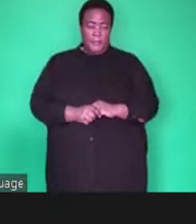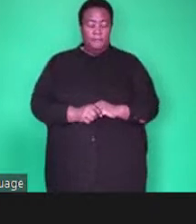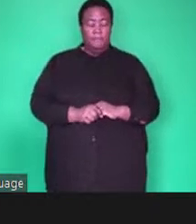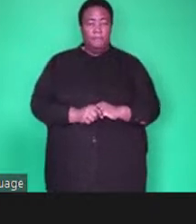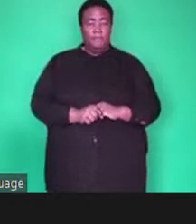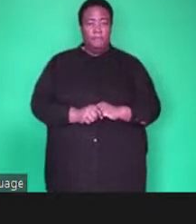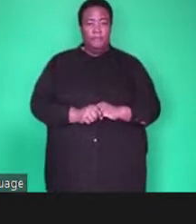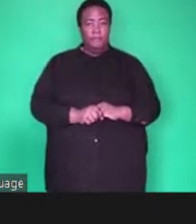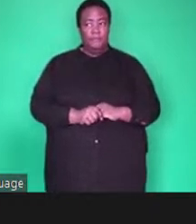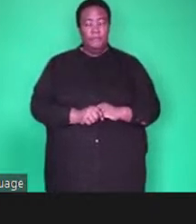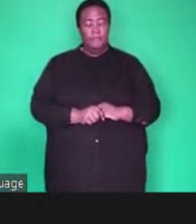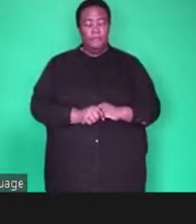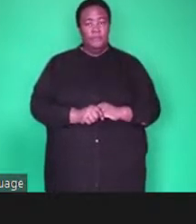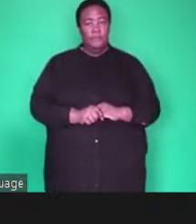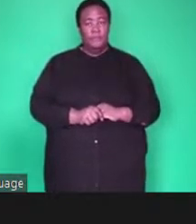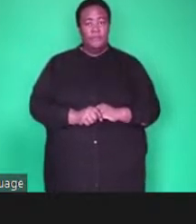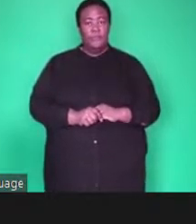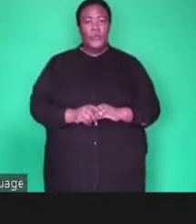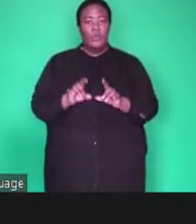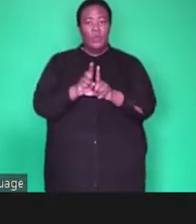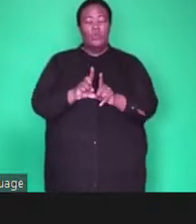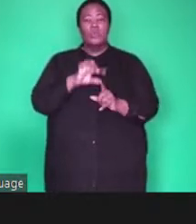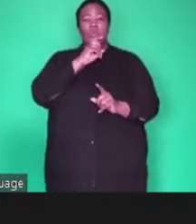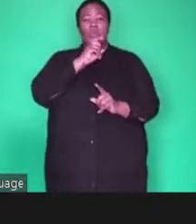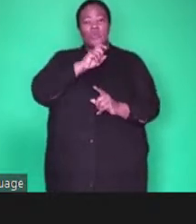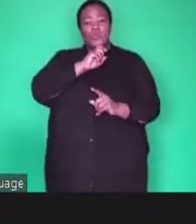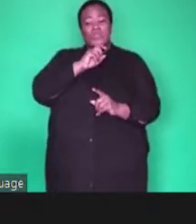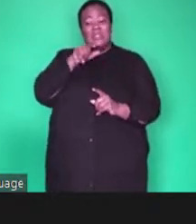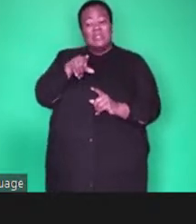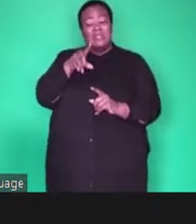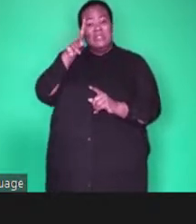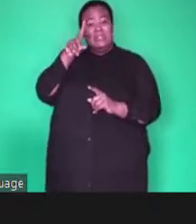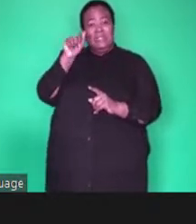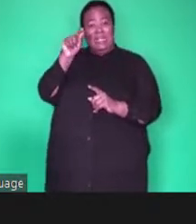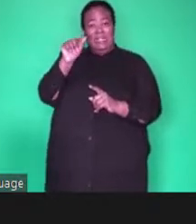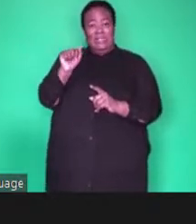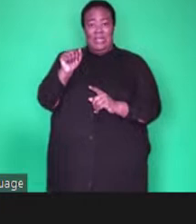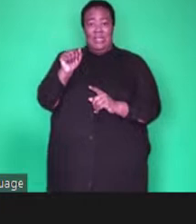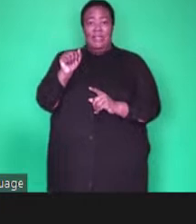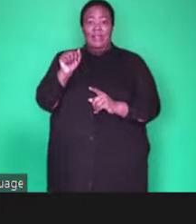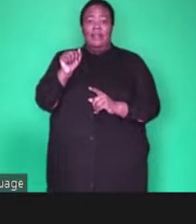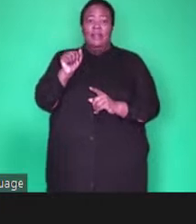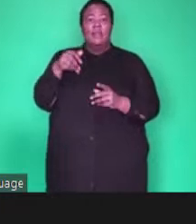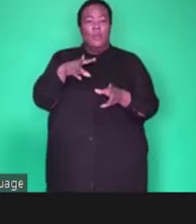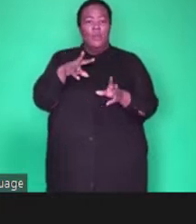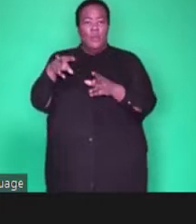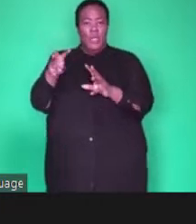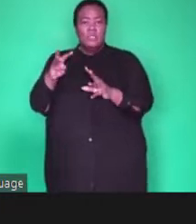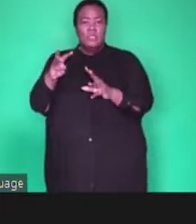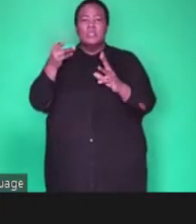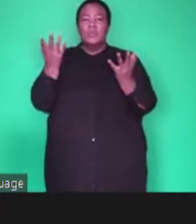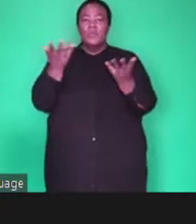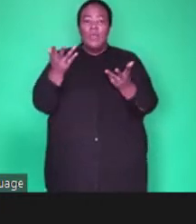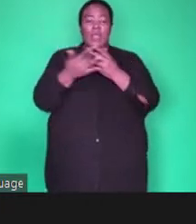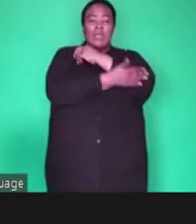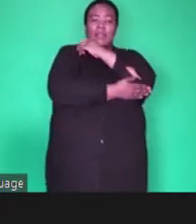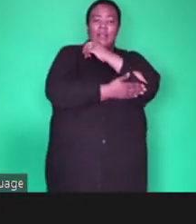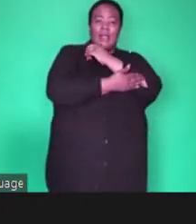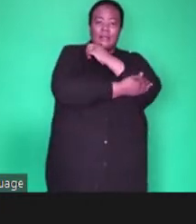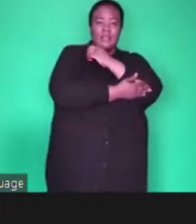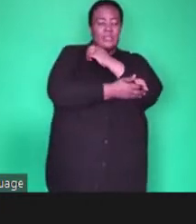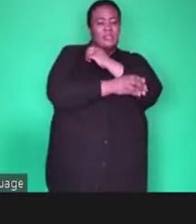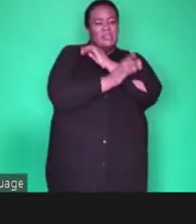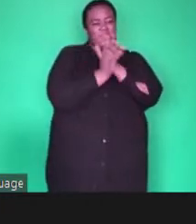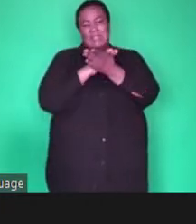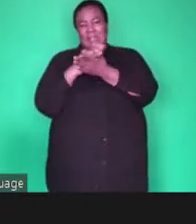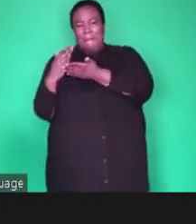And the potential of using these data sources is that in certain countries, what we've noticed is that we